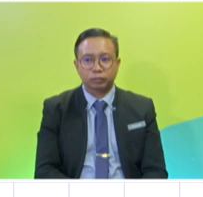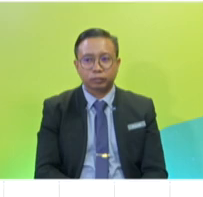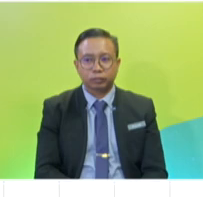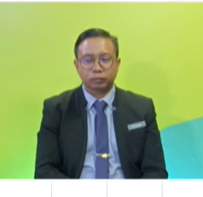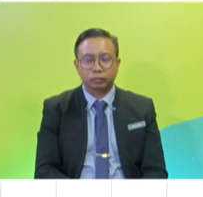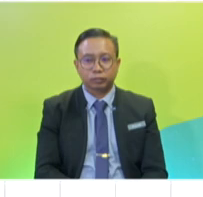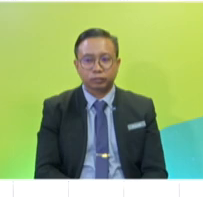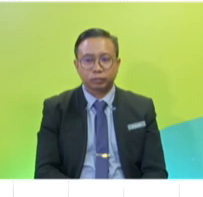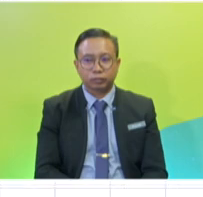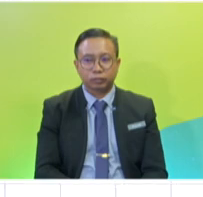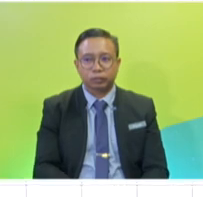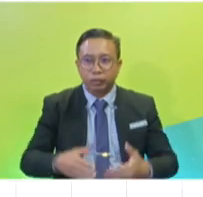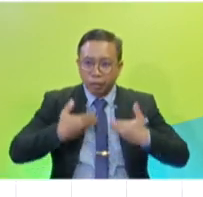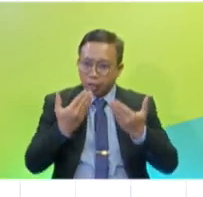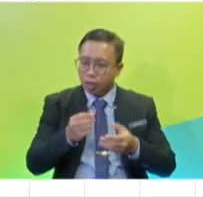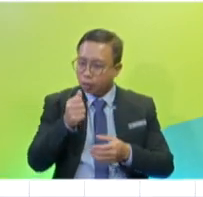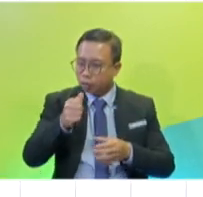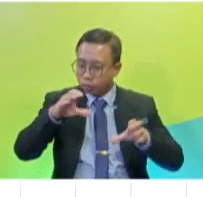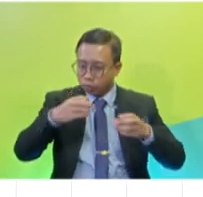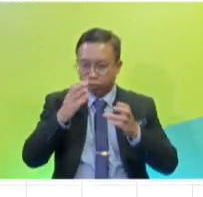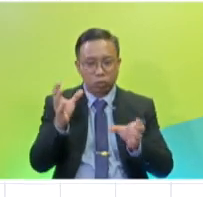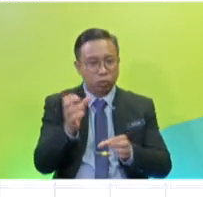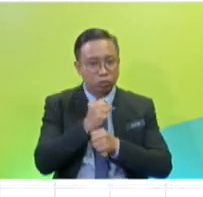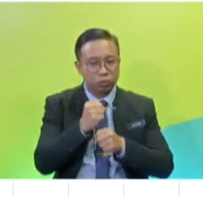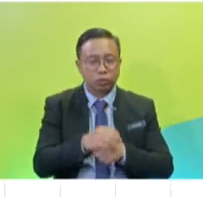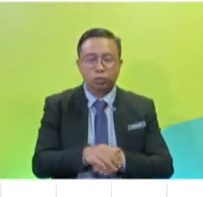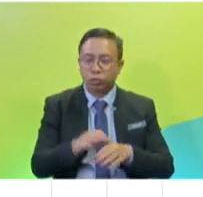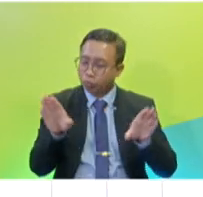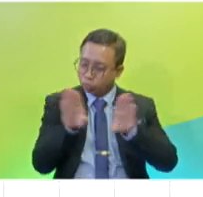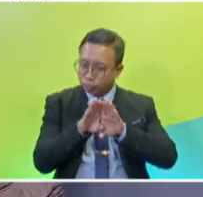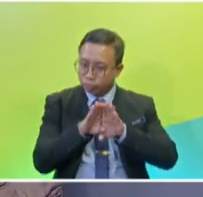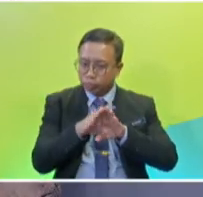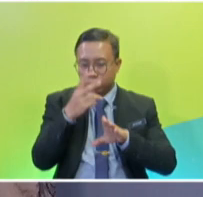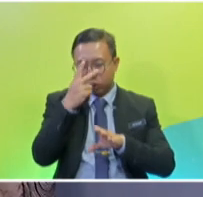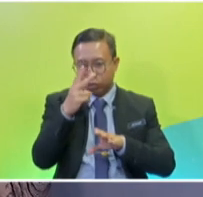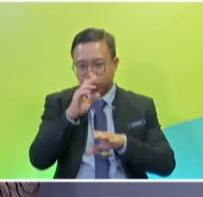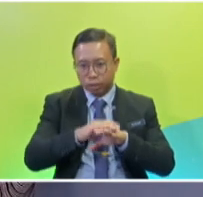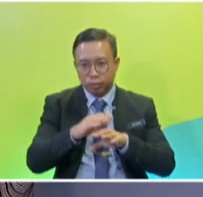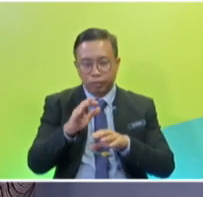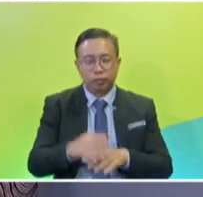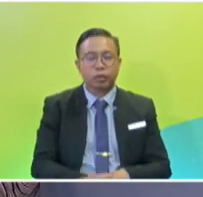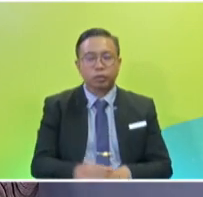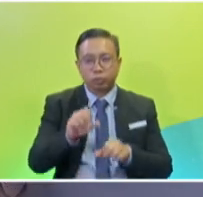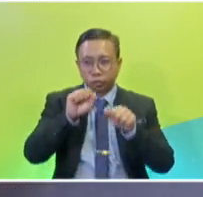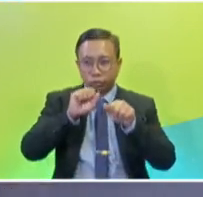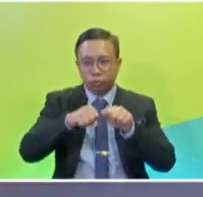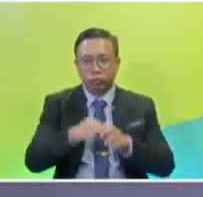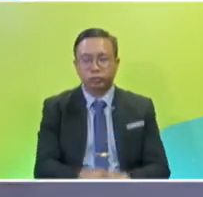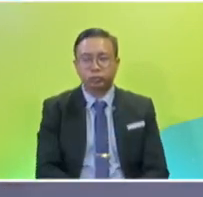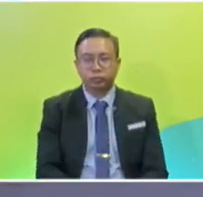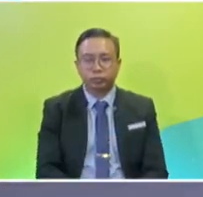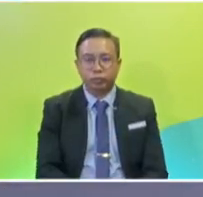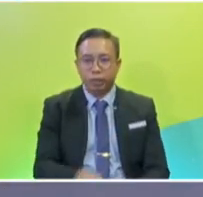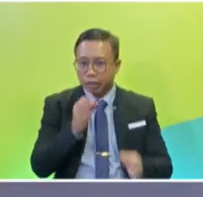Okay, sure. Like okay, now, how do you close this? All right, before she does that, look at my finger. So,